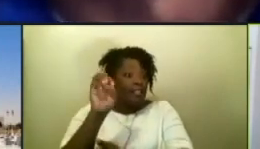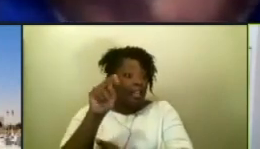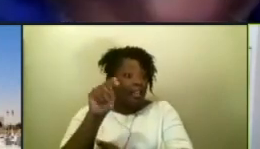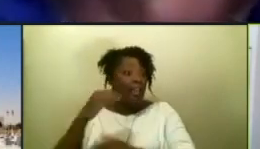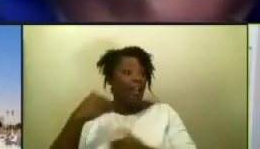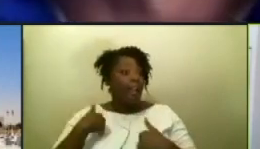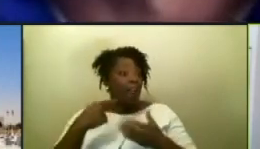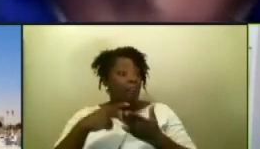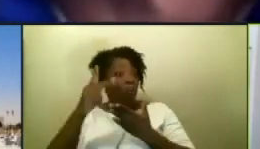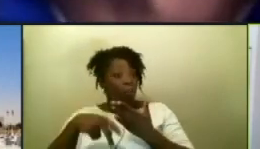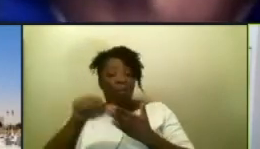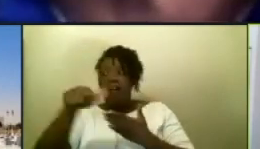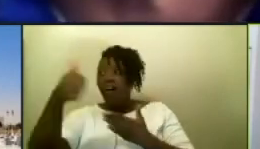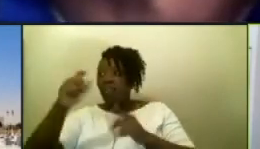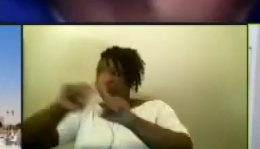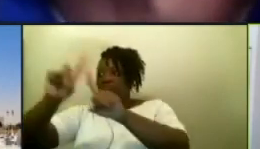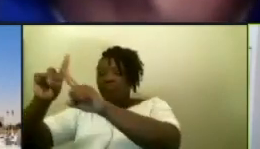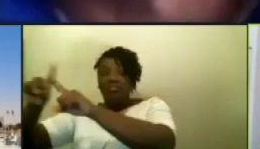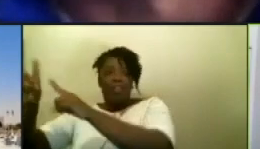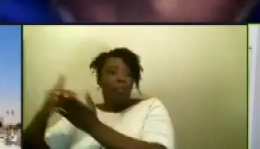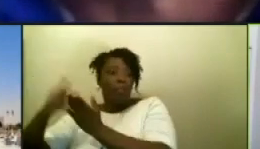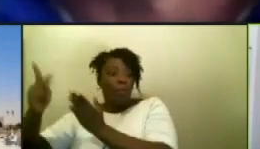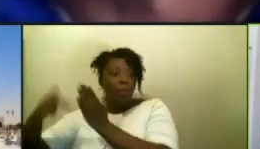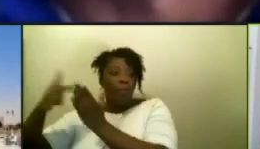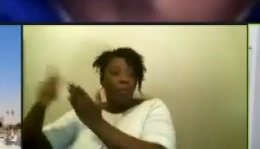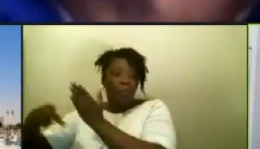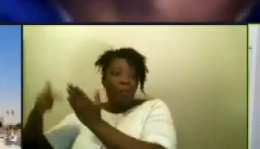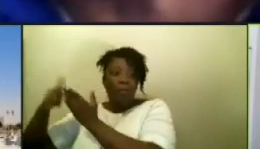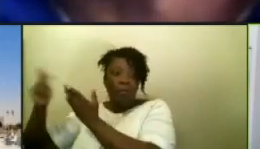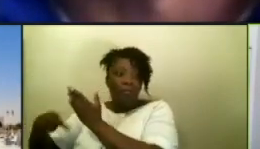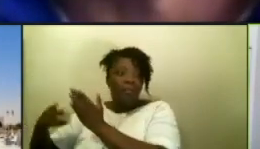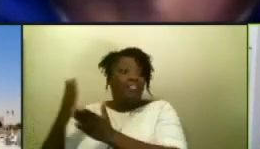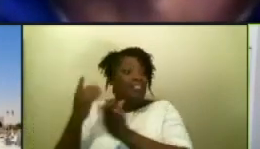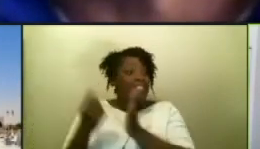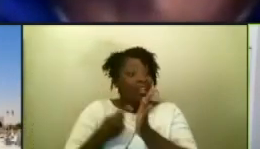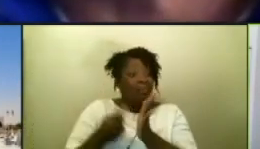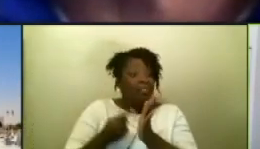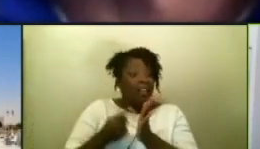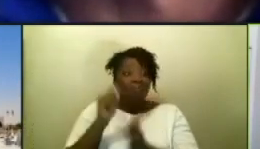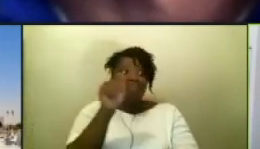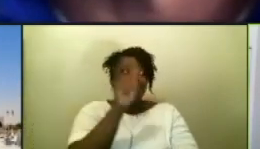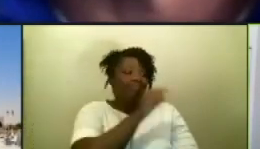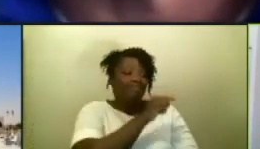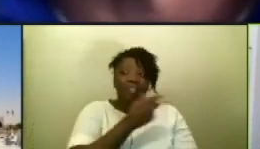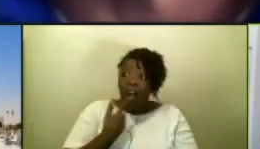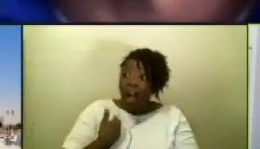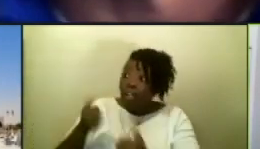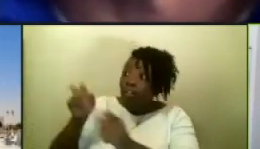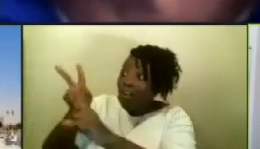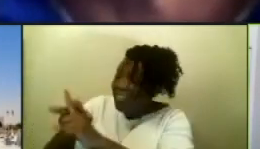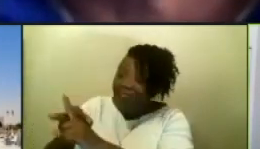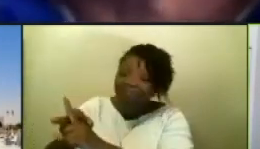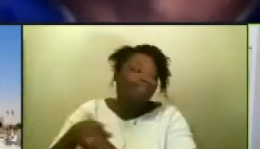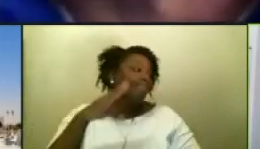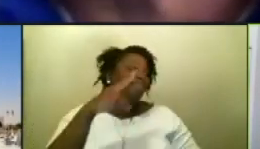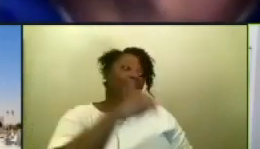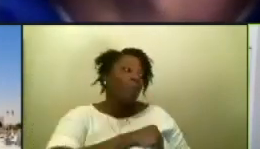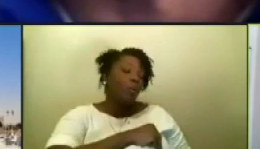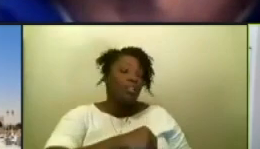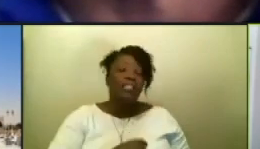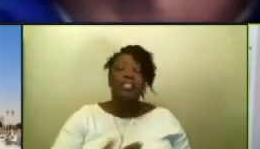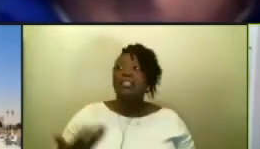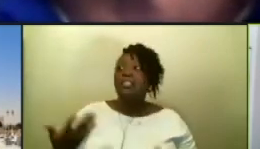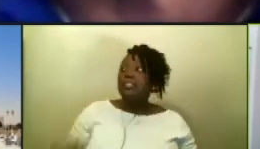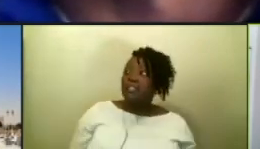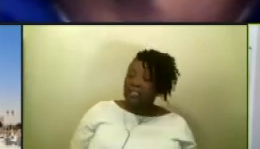programs, federal stimulus had its programs, there were a number of people that did not qualify. And so